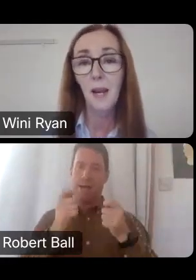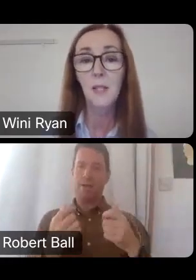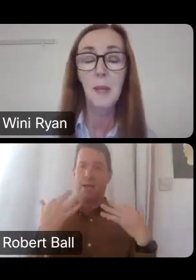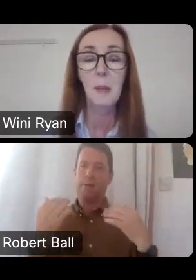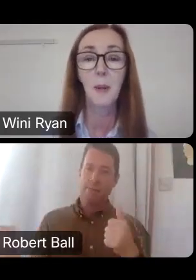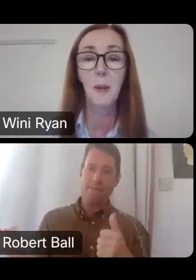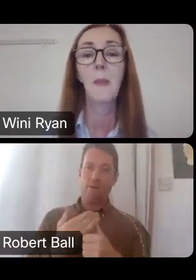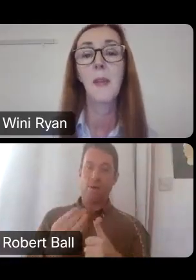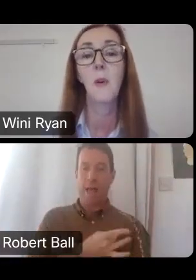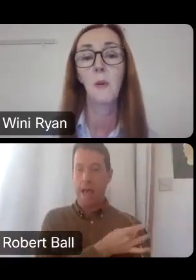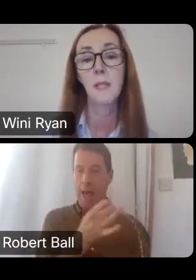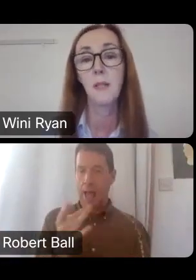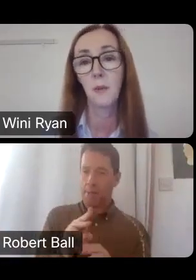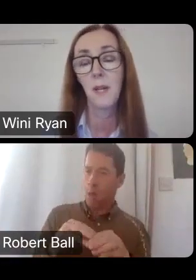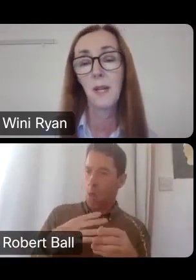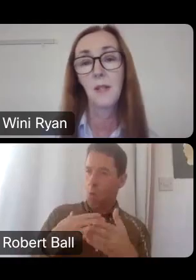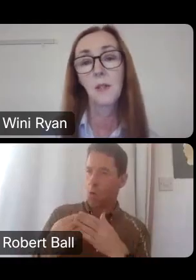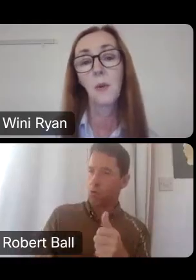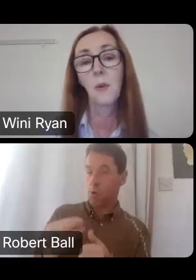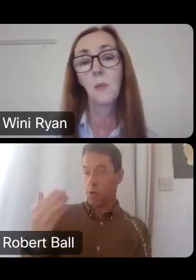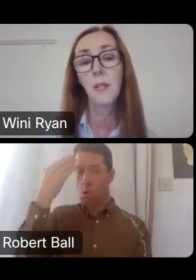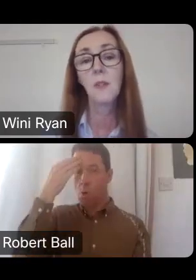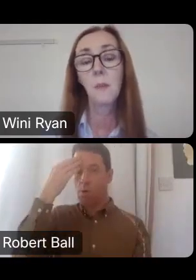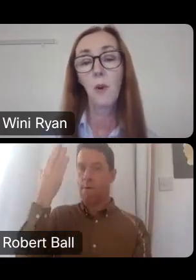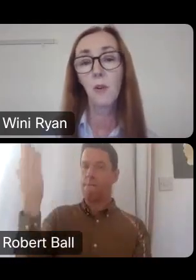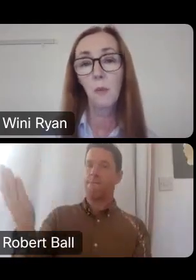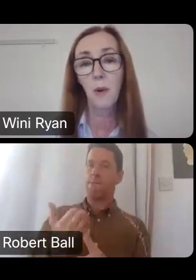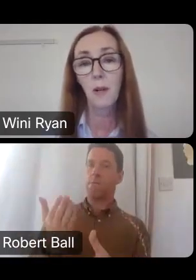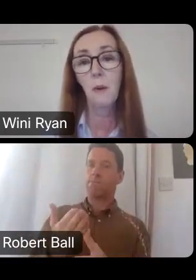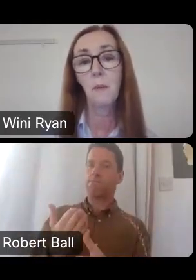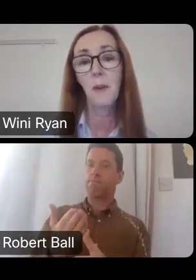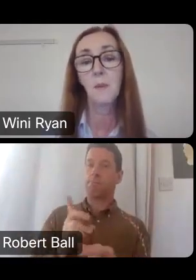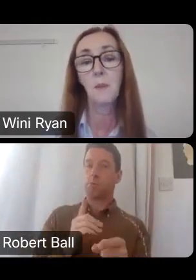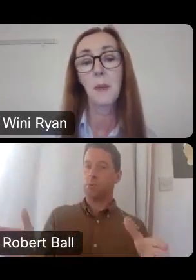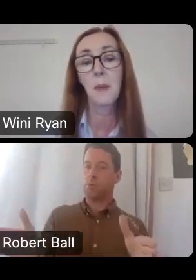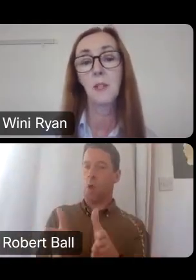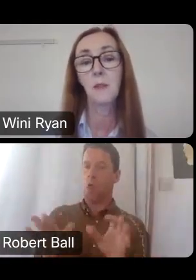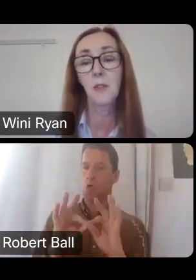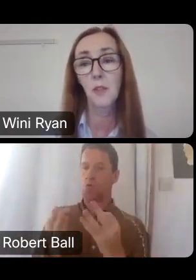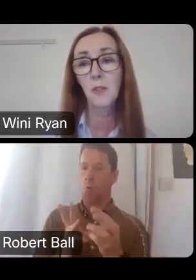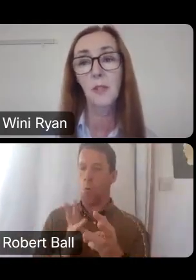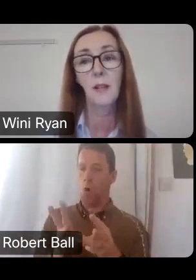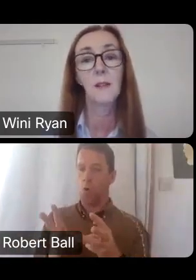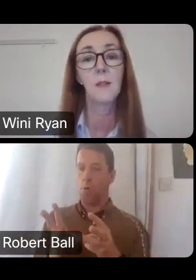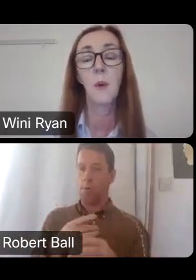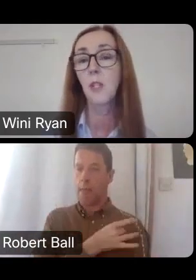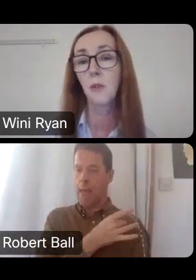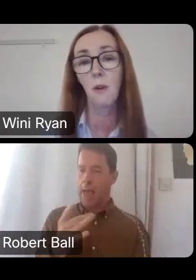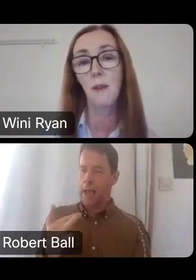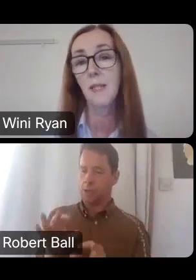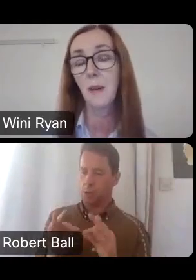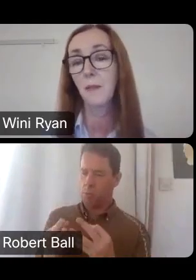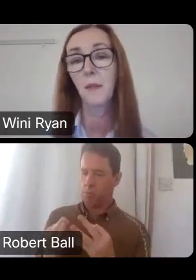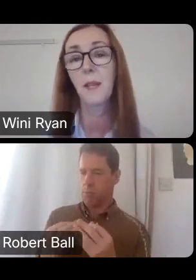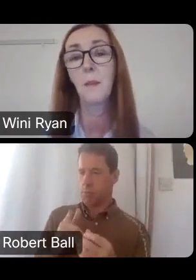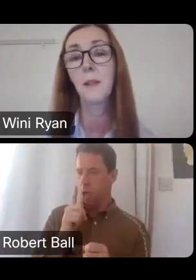to ask people what they already know. So we do small group work where we ask people to discuss the skills. What do you know